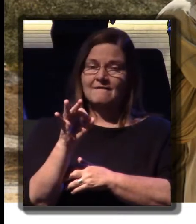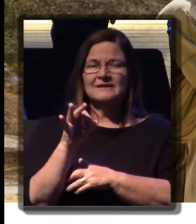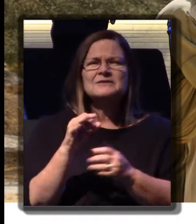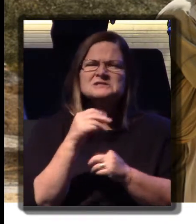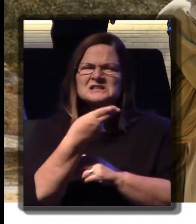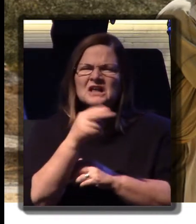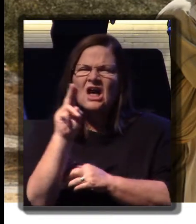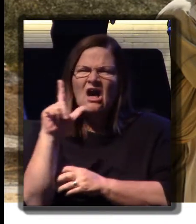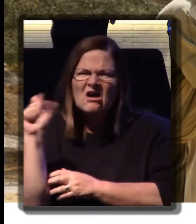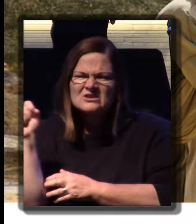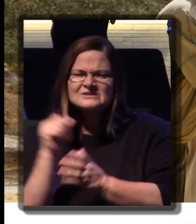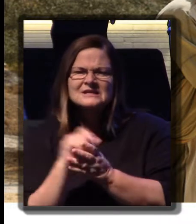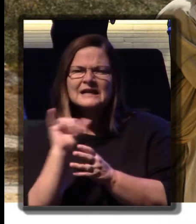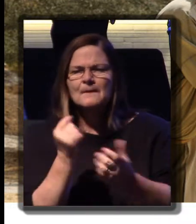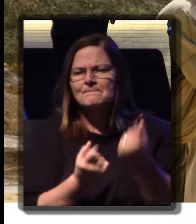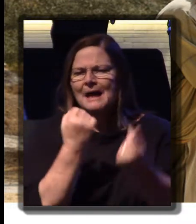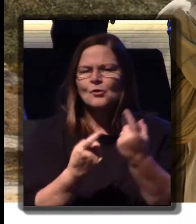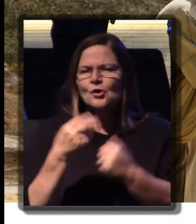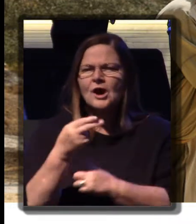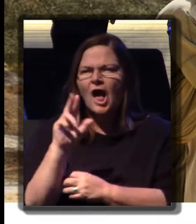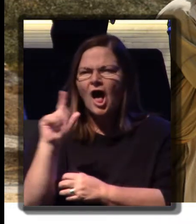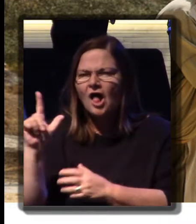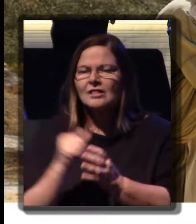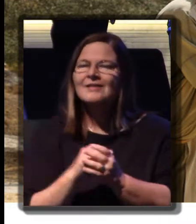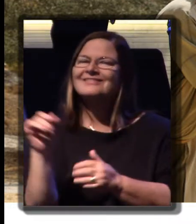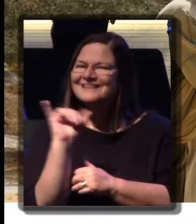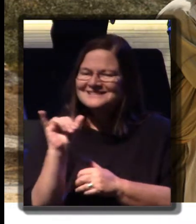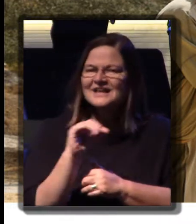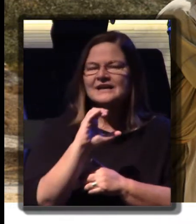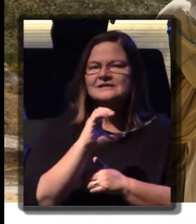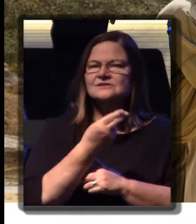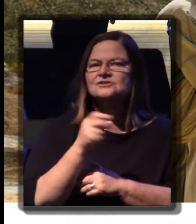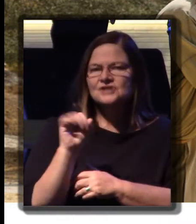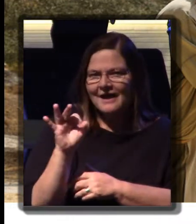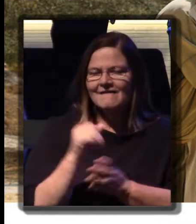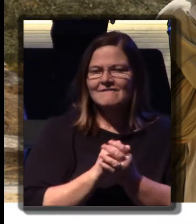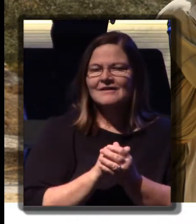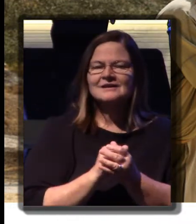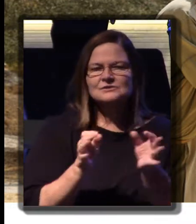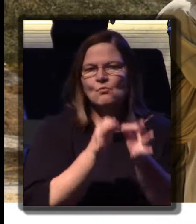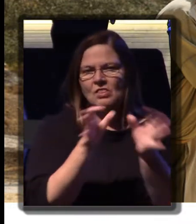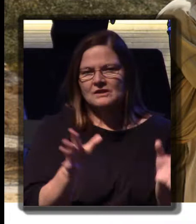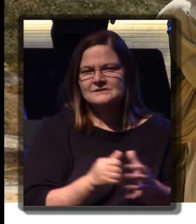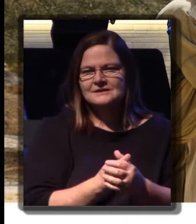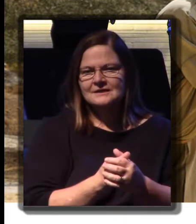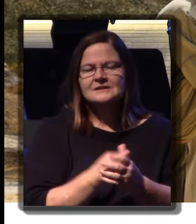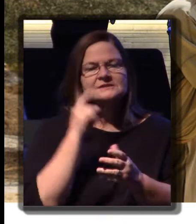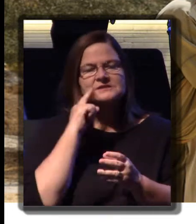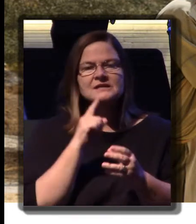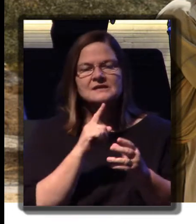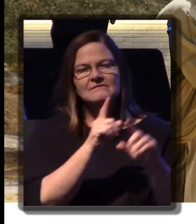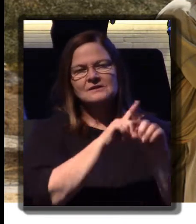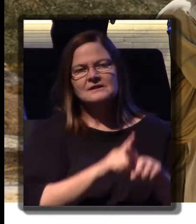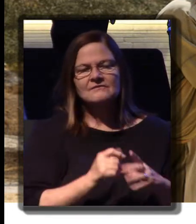comes, it drives the chaff like those little holes. You ever get one of those popcorn holes stuck in your teeth?